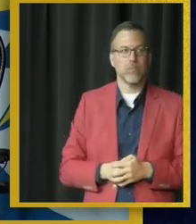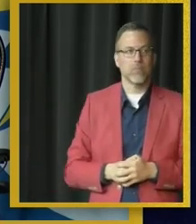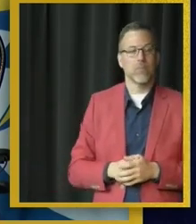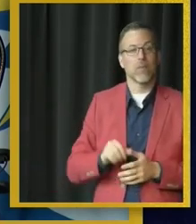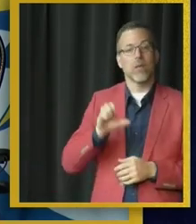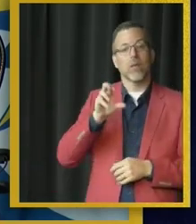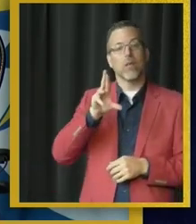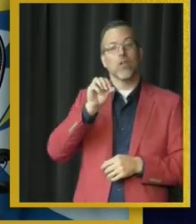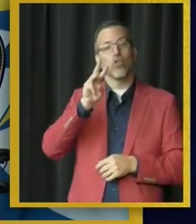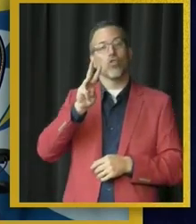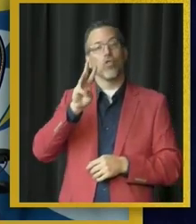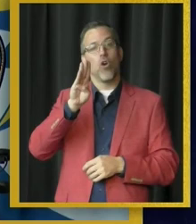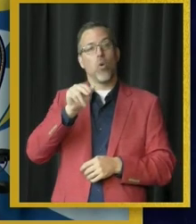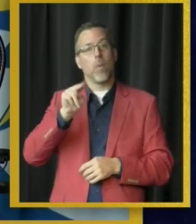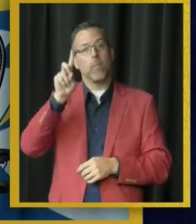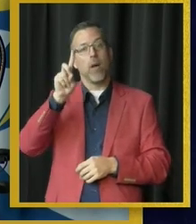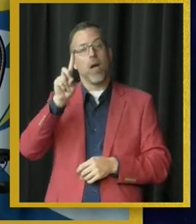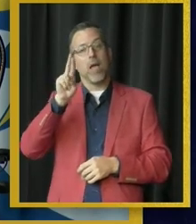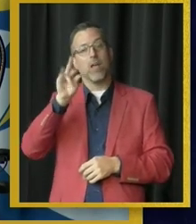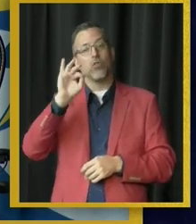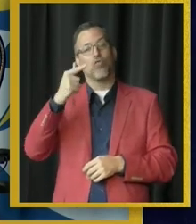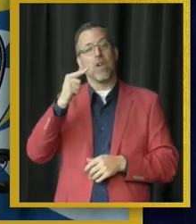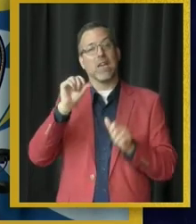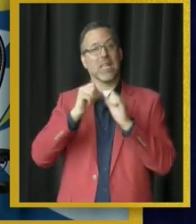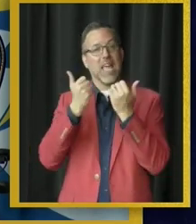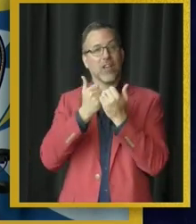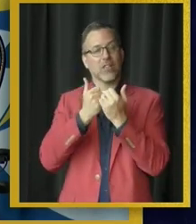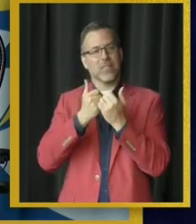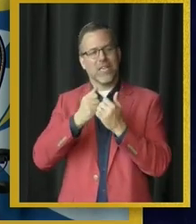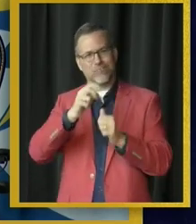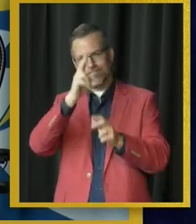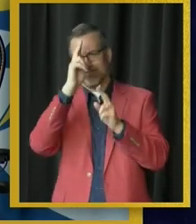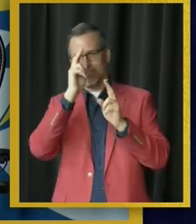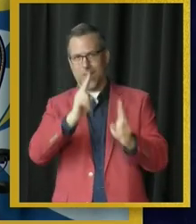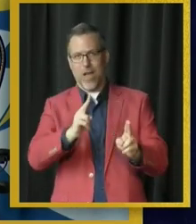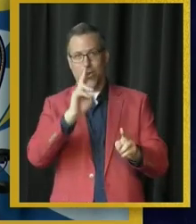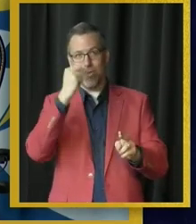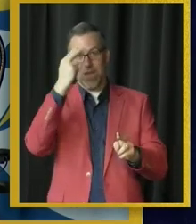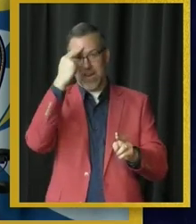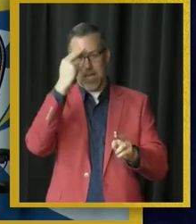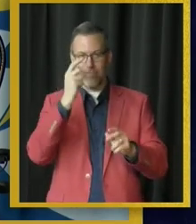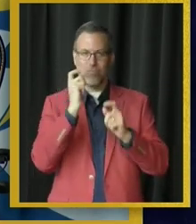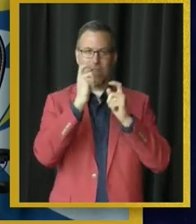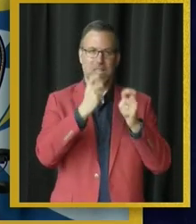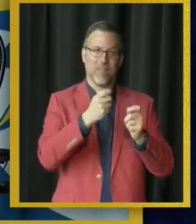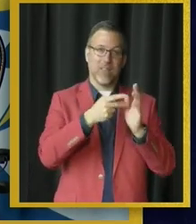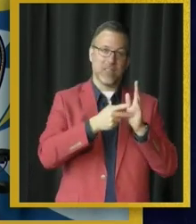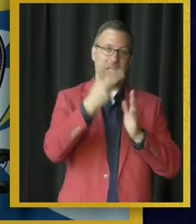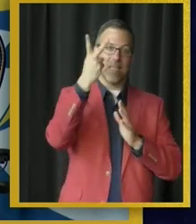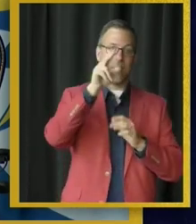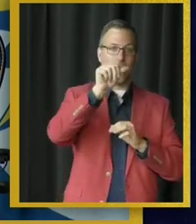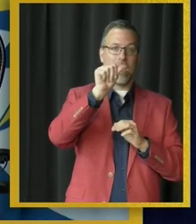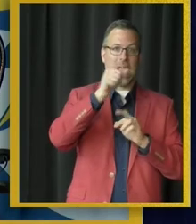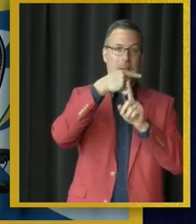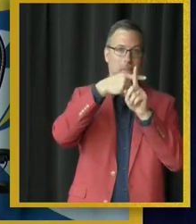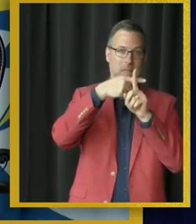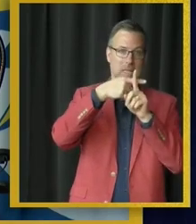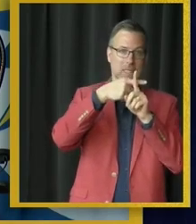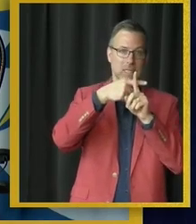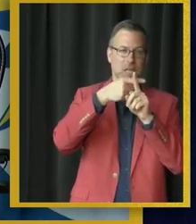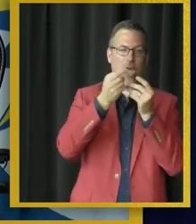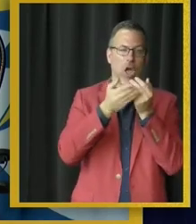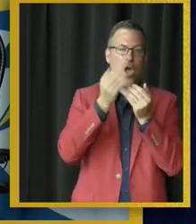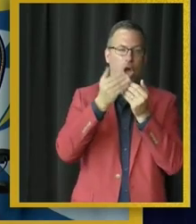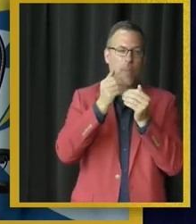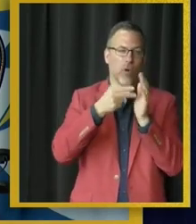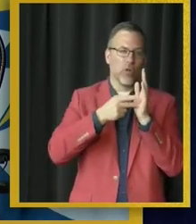Bond Rating Agency recognized our financial turnaround by giving Metro a AA+ rating, one notch below